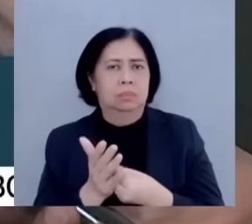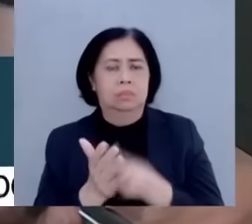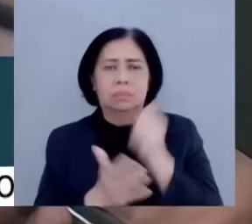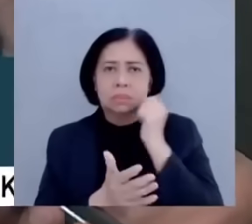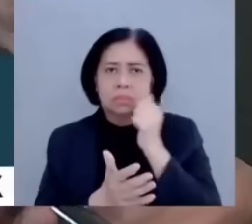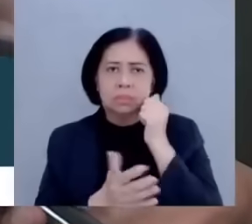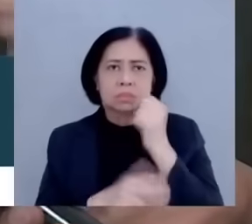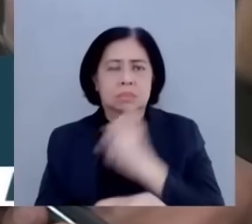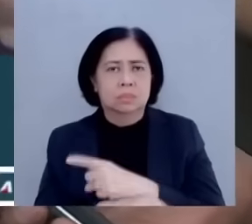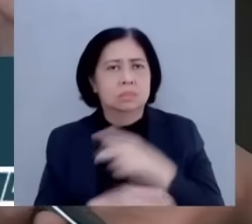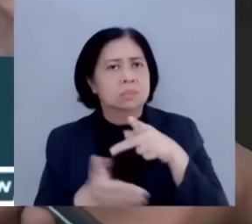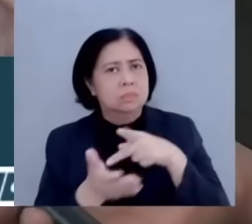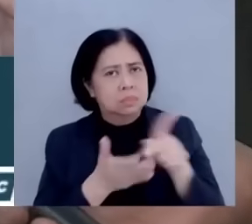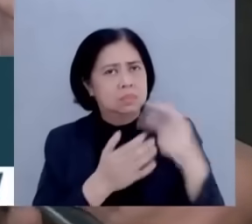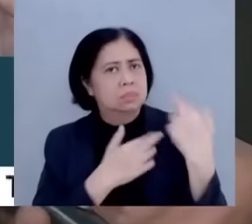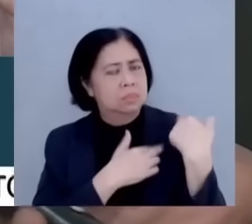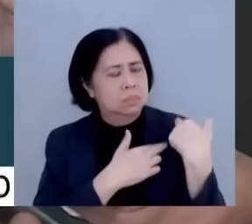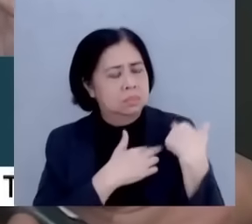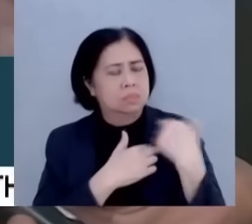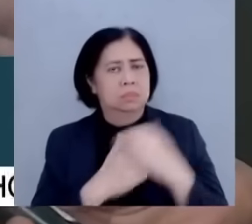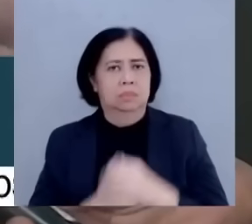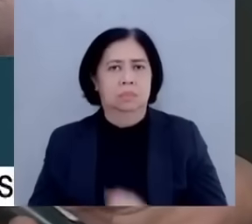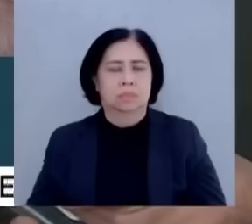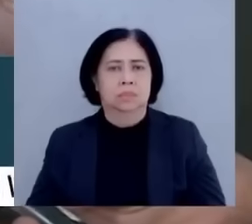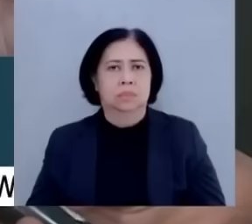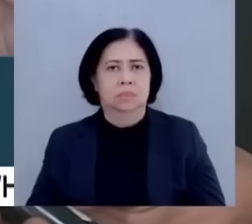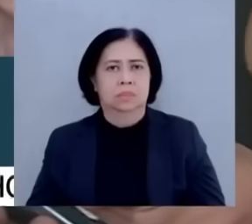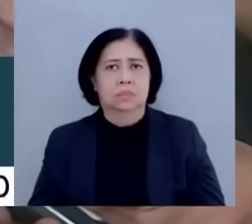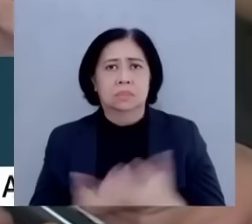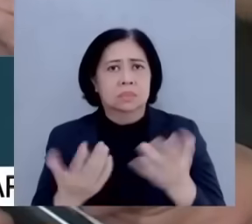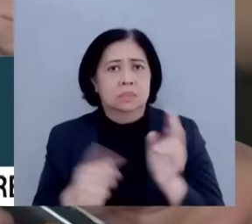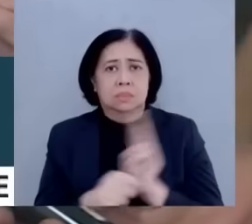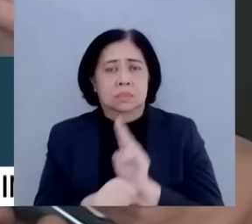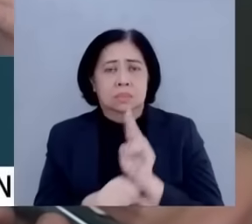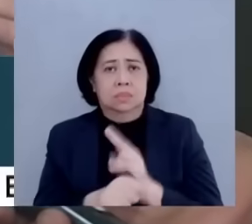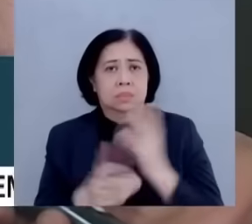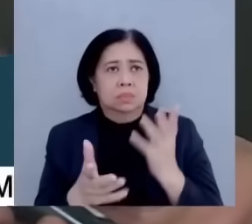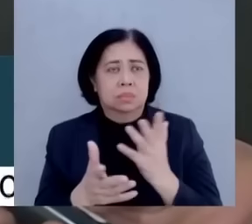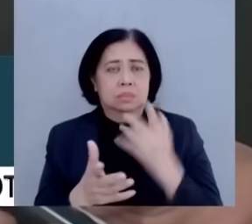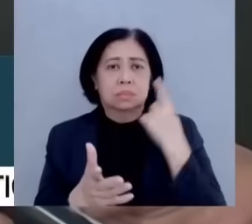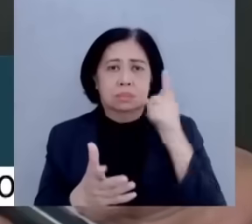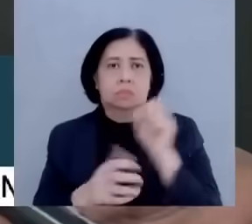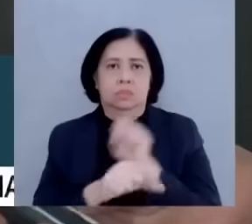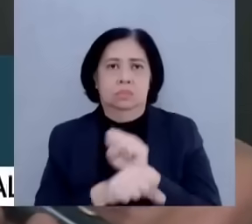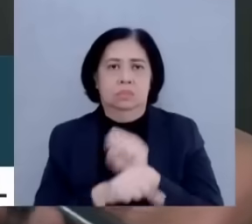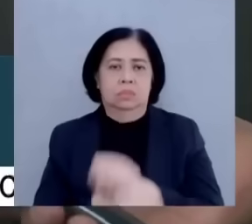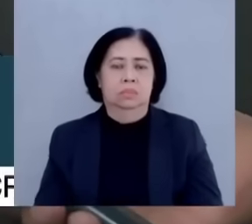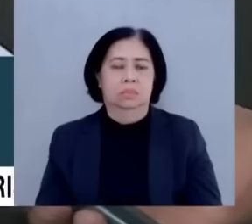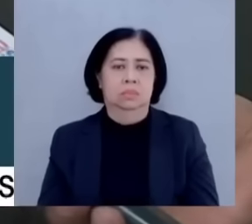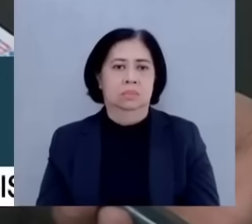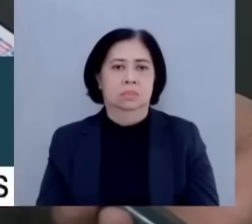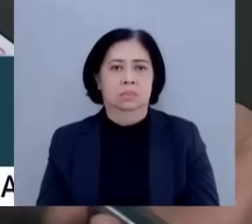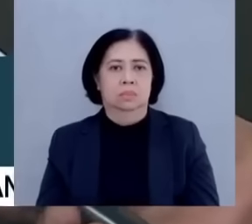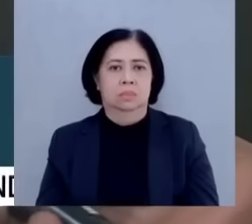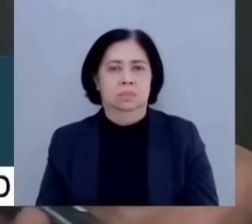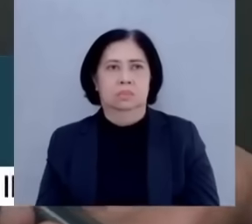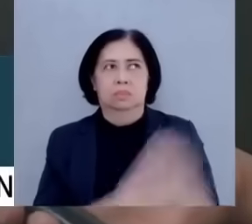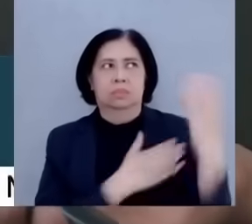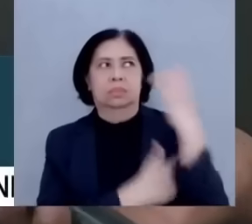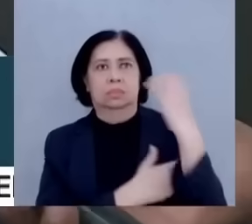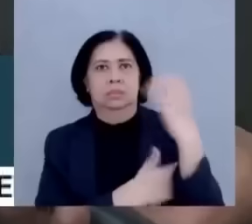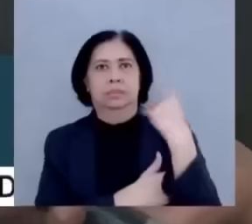pay obligations. Ginamit yun sa trabaho. Pinipilit lang